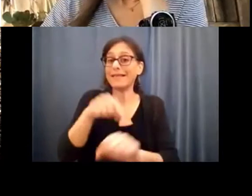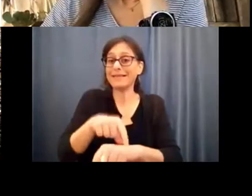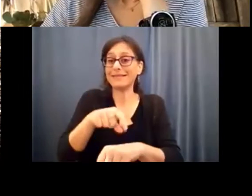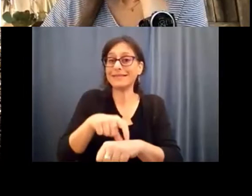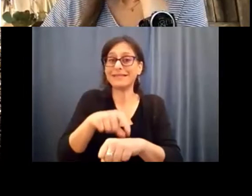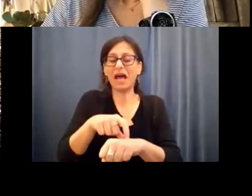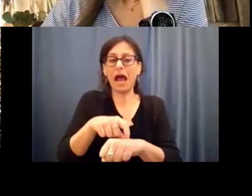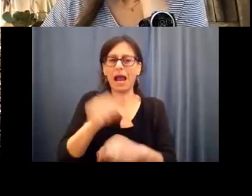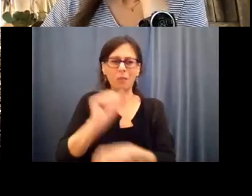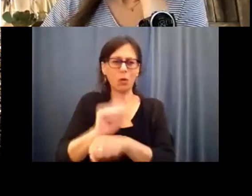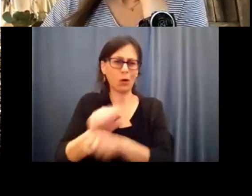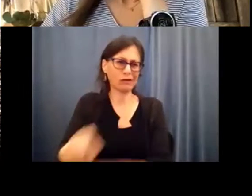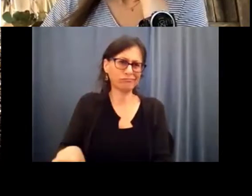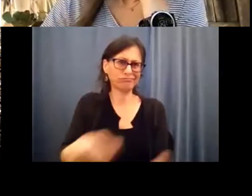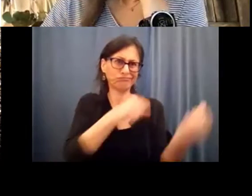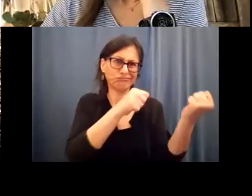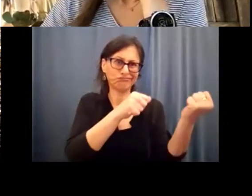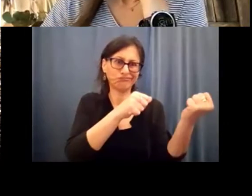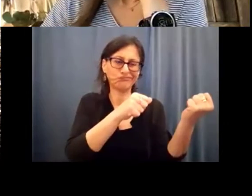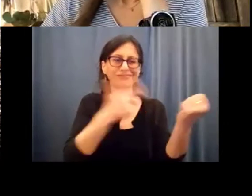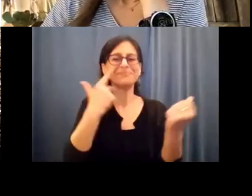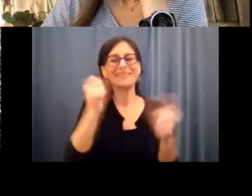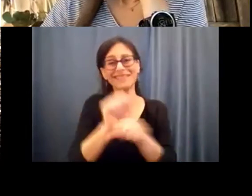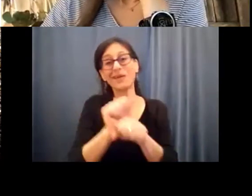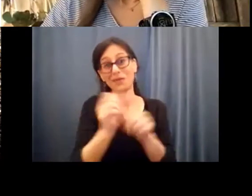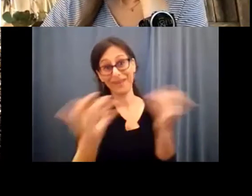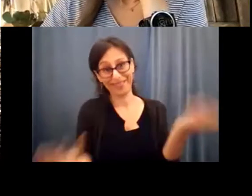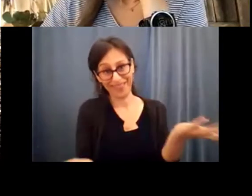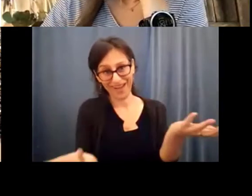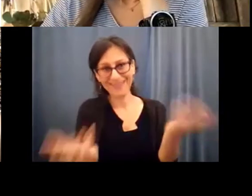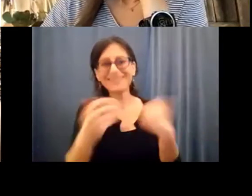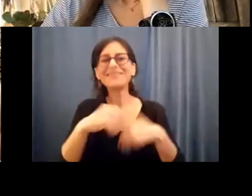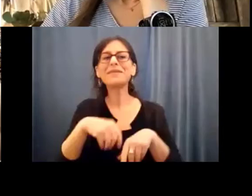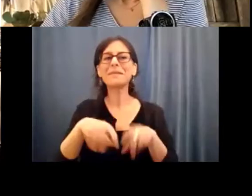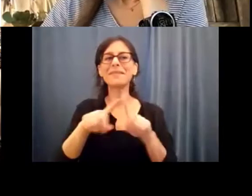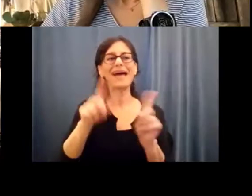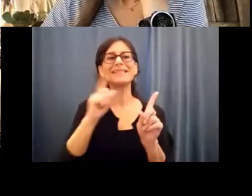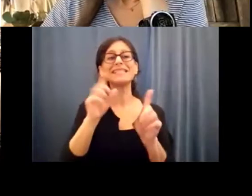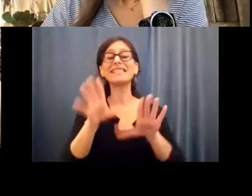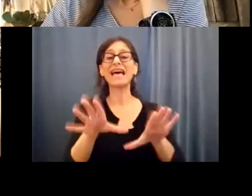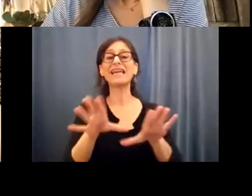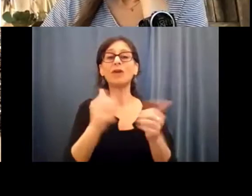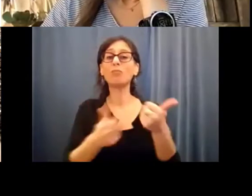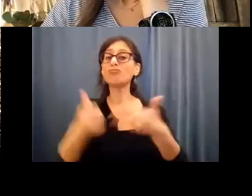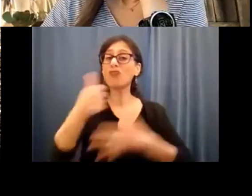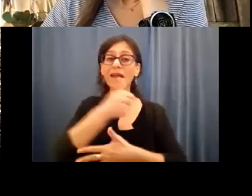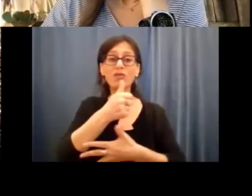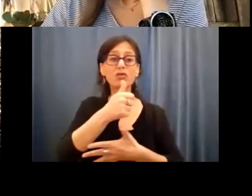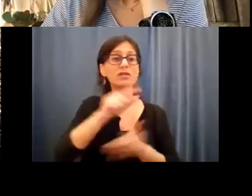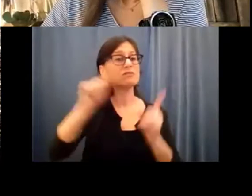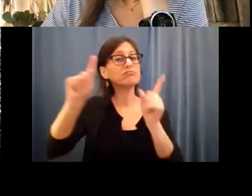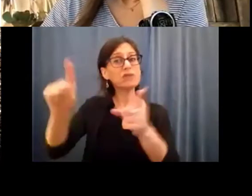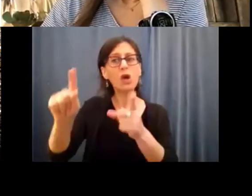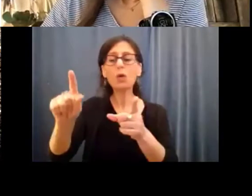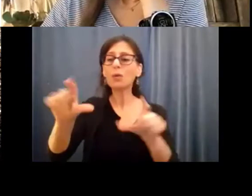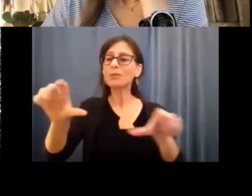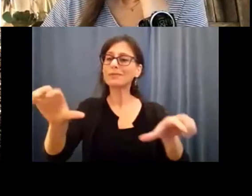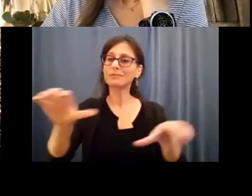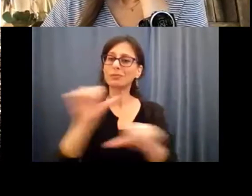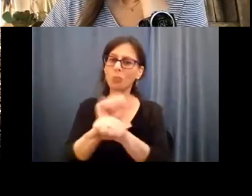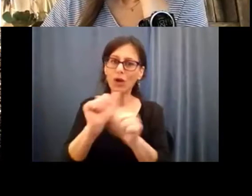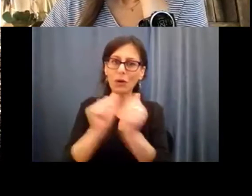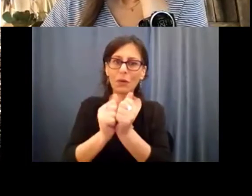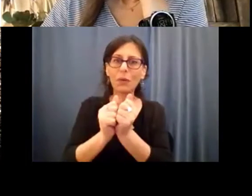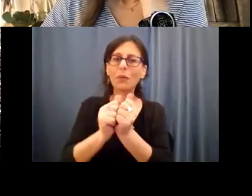I'm gonna ditch work, and because I work a lot, but I said I'm going to ditch work and I'm going to do it. So that